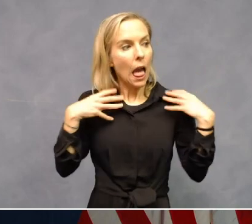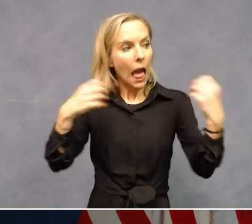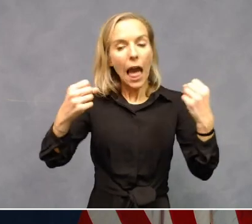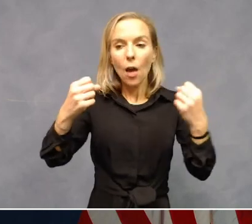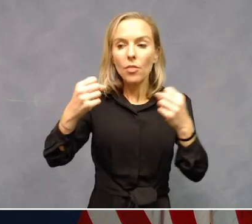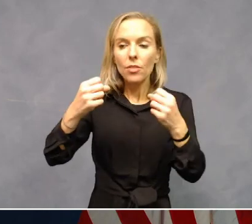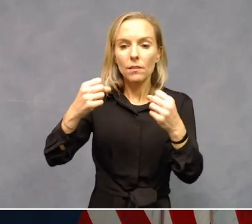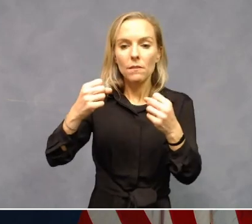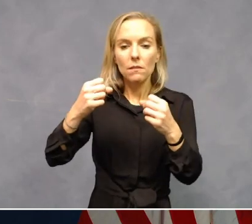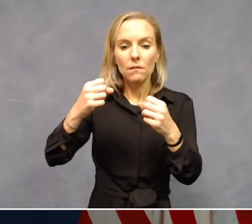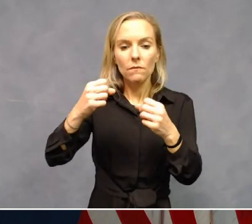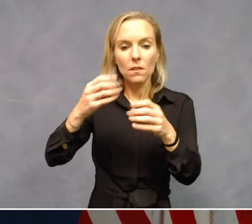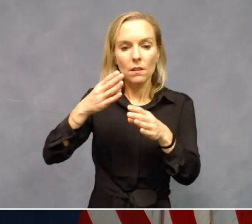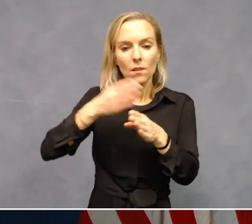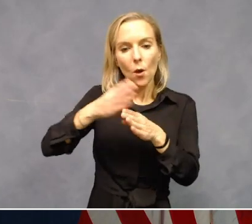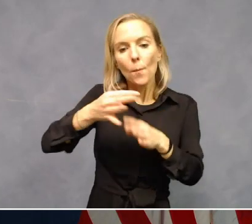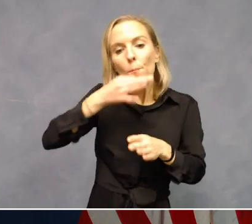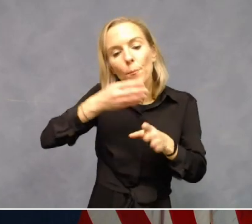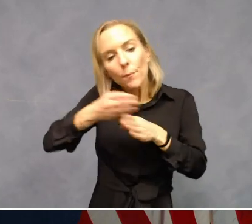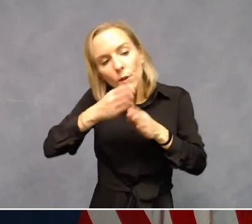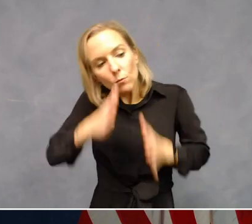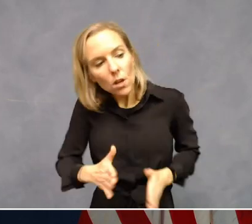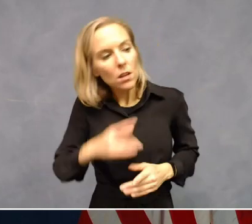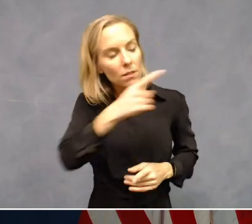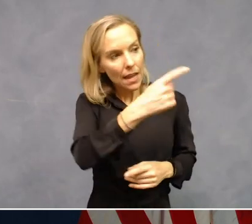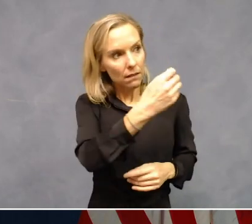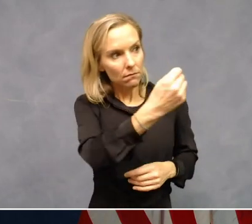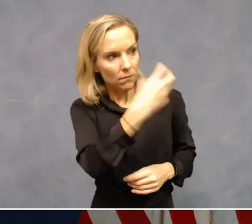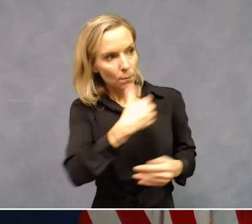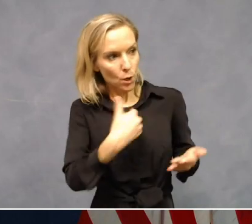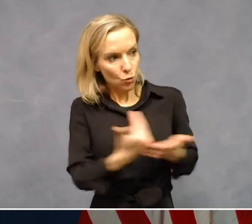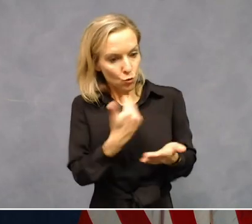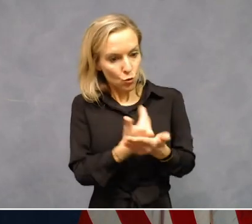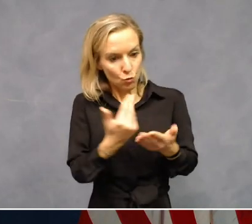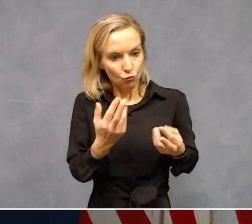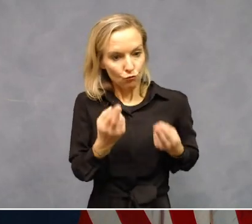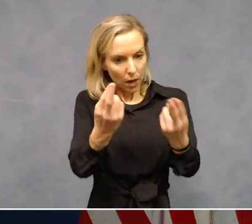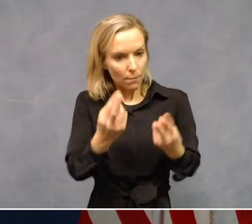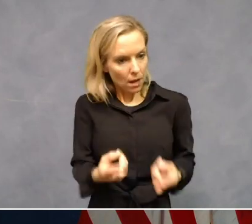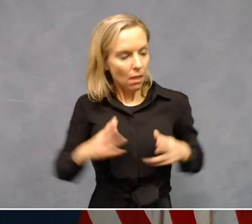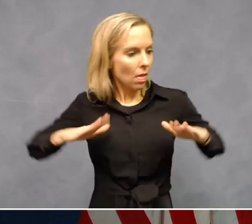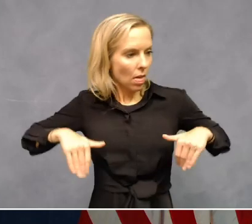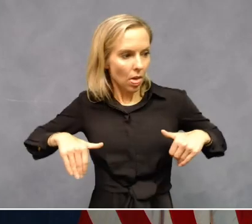that's always where the steps we consider start from. Tom?